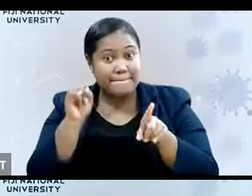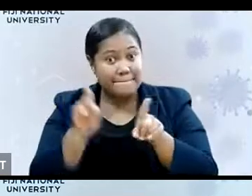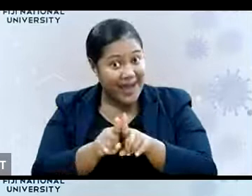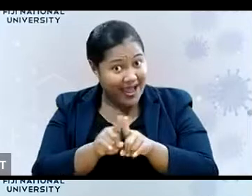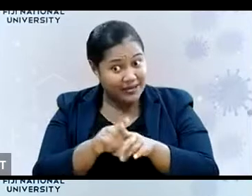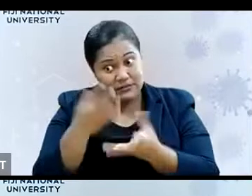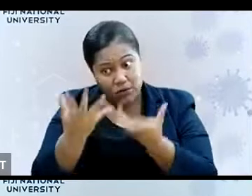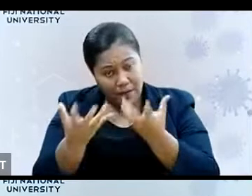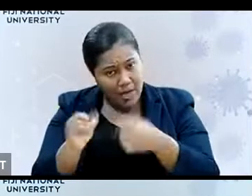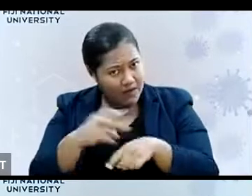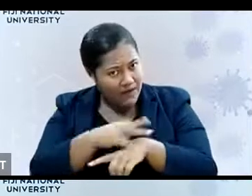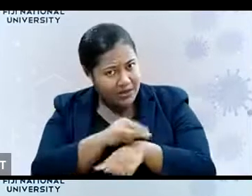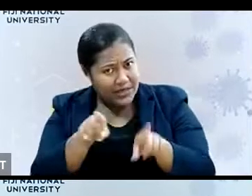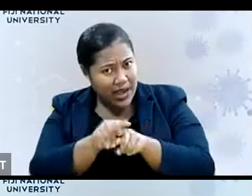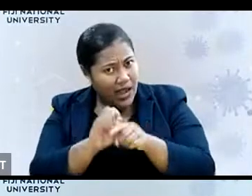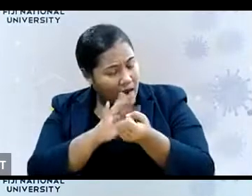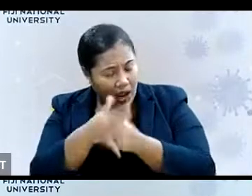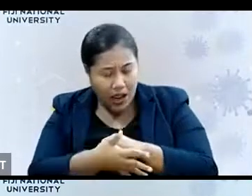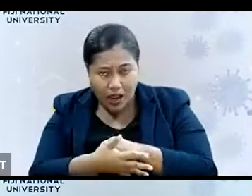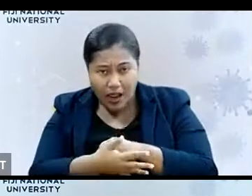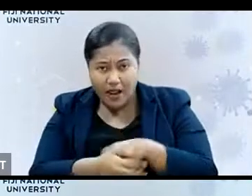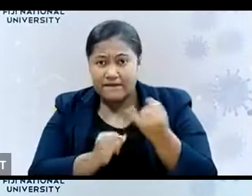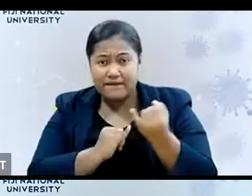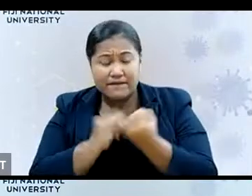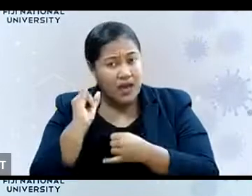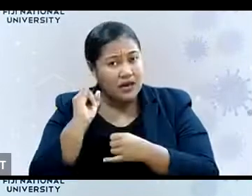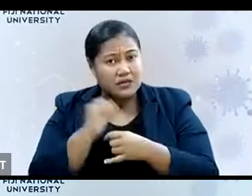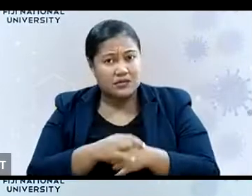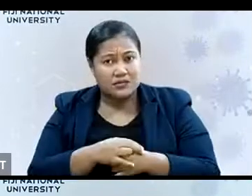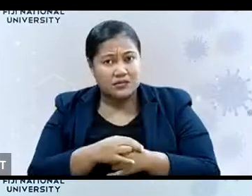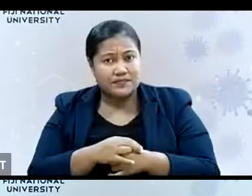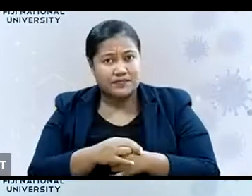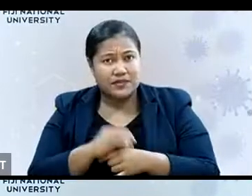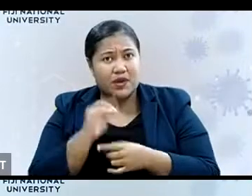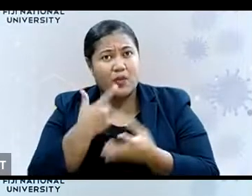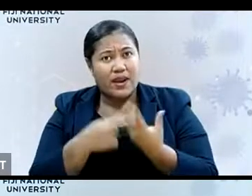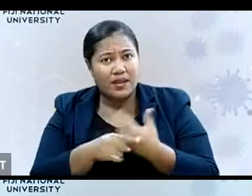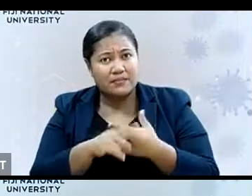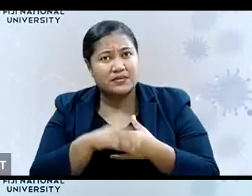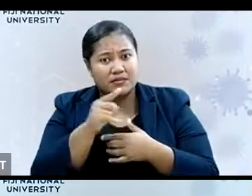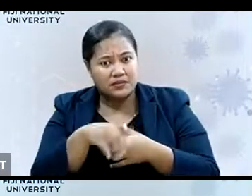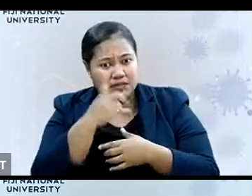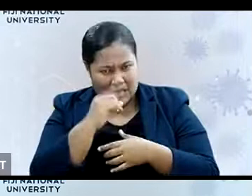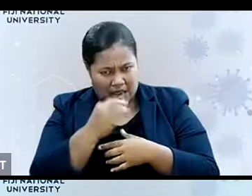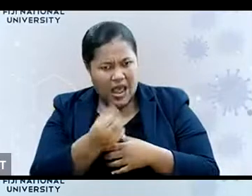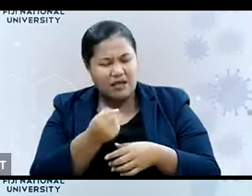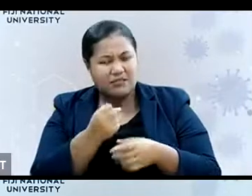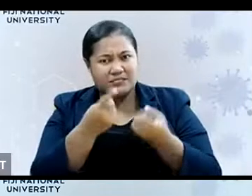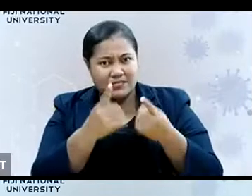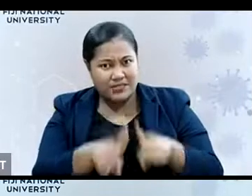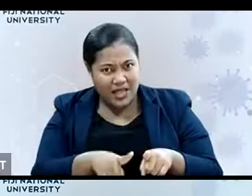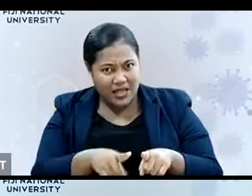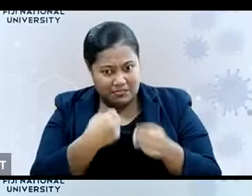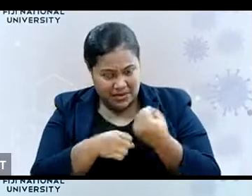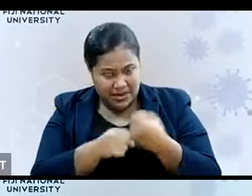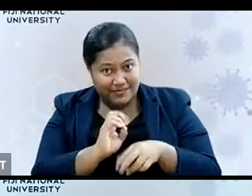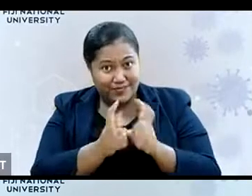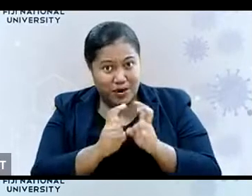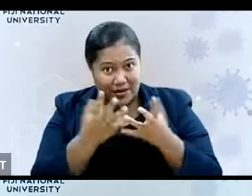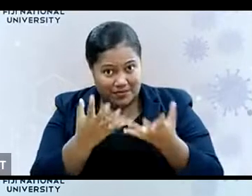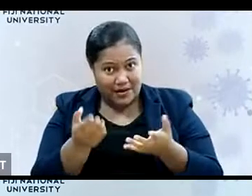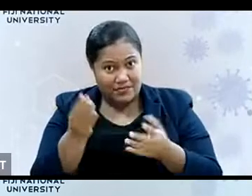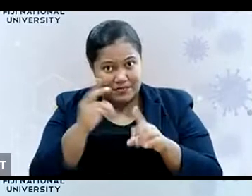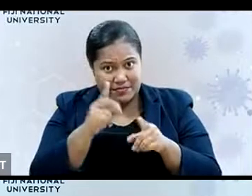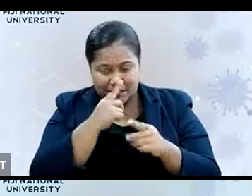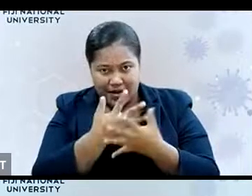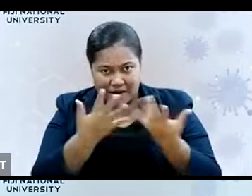COVID, where it's very infectious, and it causes just enough deaths to be a problem, a public health problem,